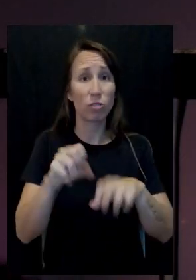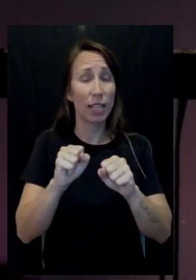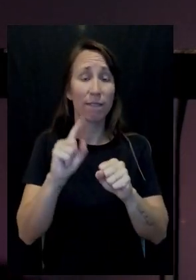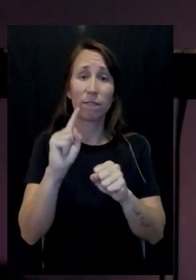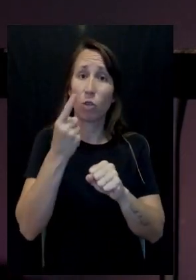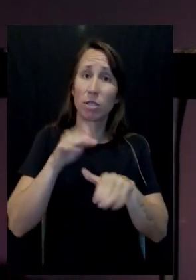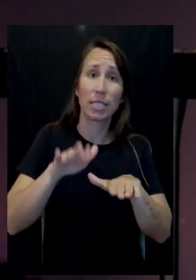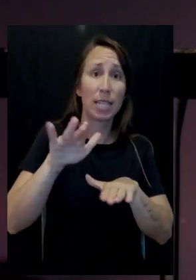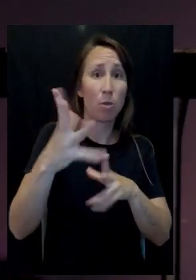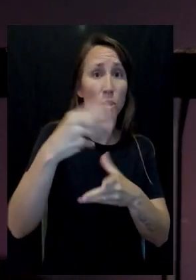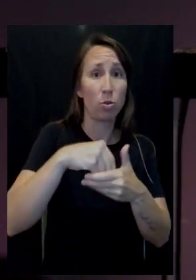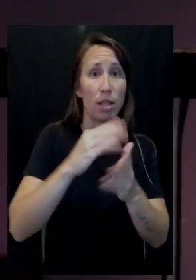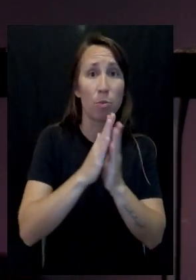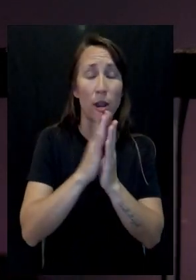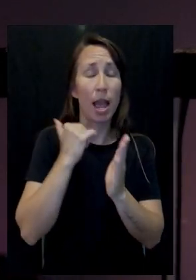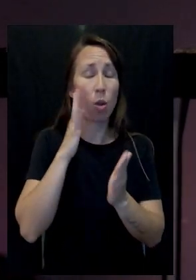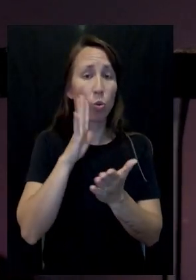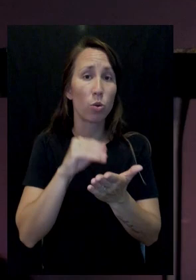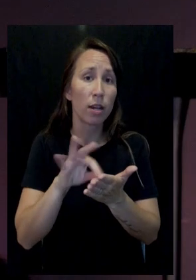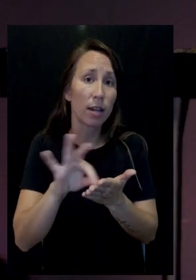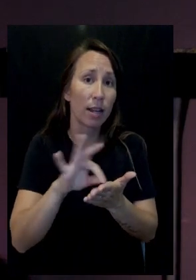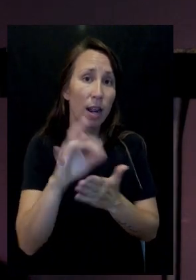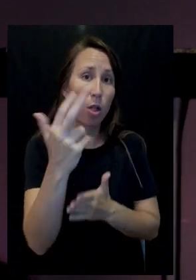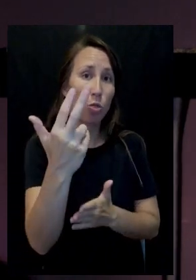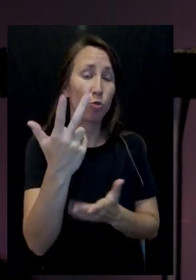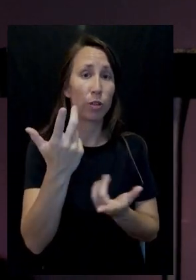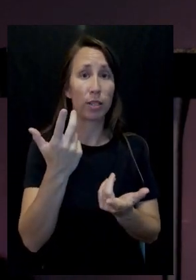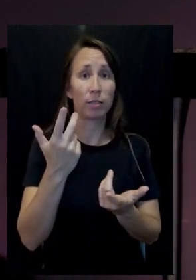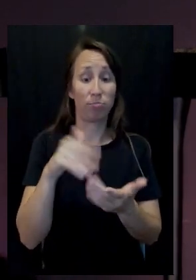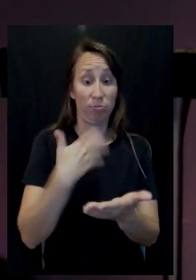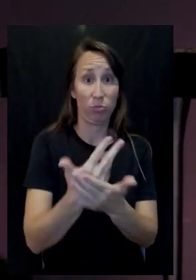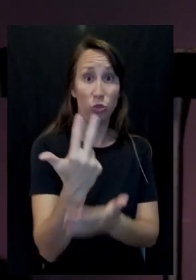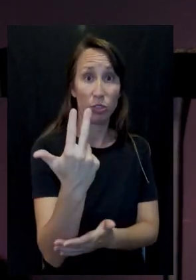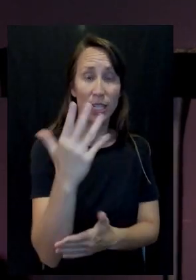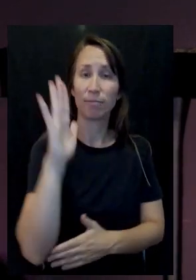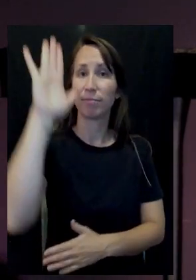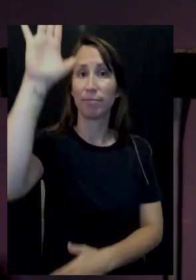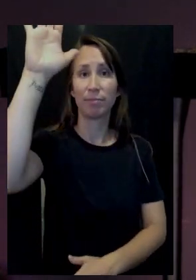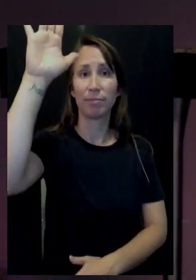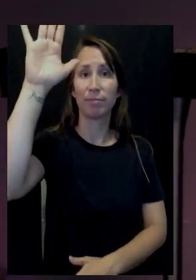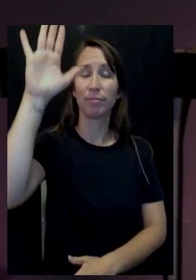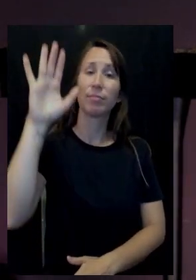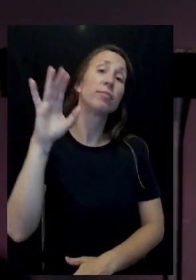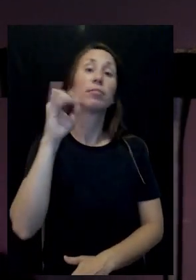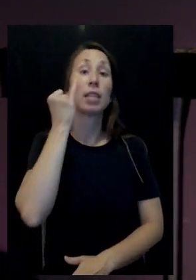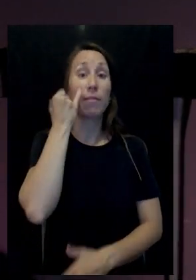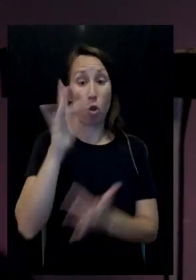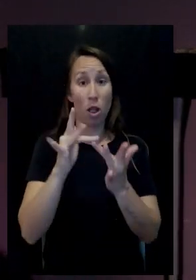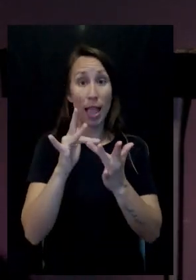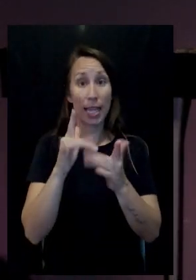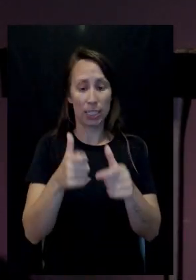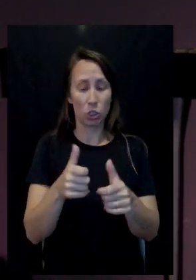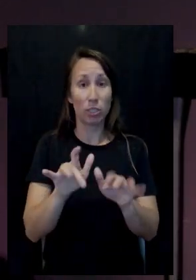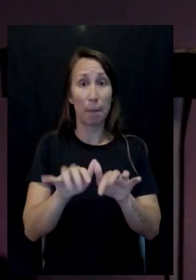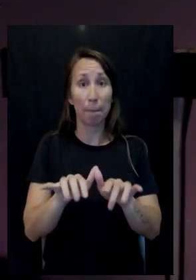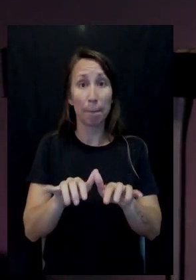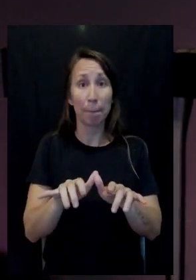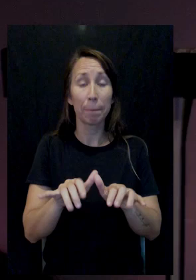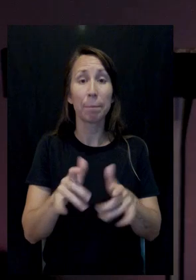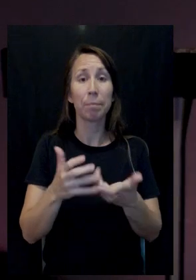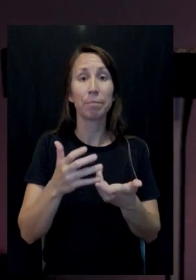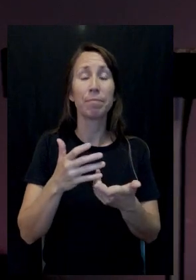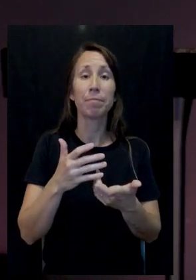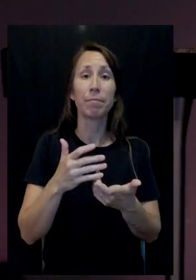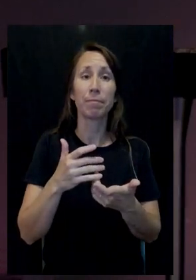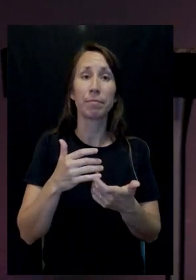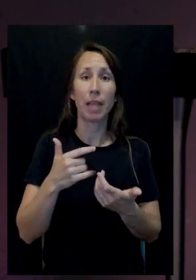today, it's what I'm going to do. I'm going to count to three. When I get to three, just lift your hand up. If you're online, just type in, I'm raising my hand. That's all I want you to do. And I'll include you in a